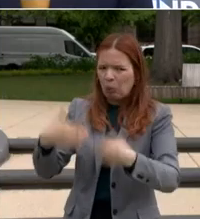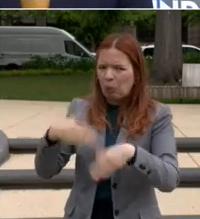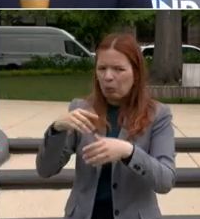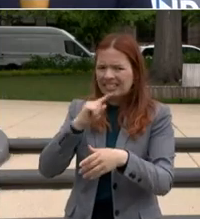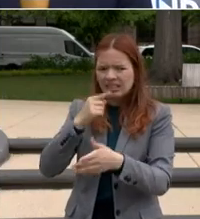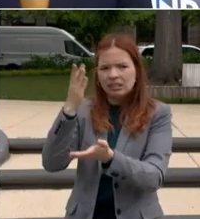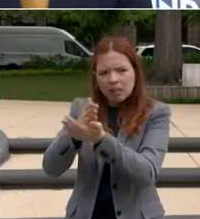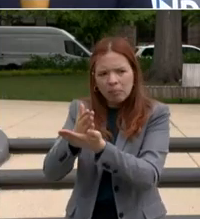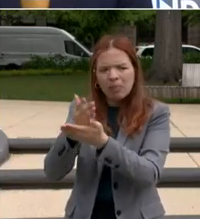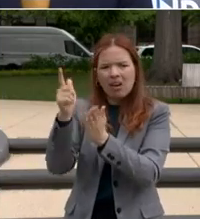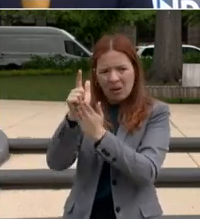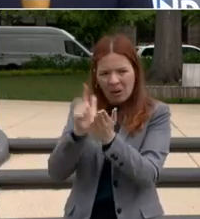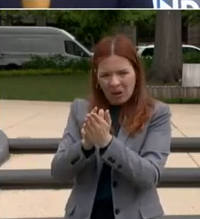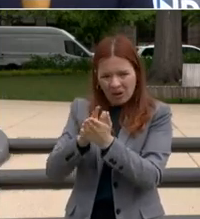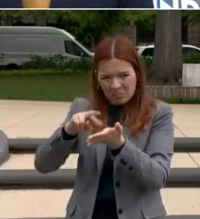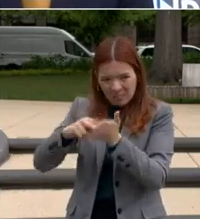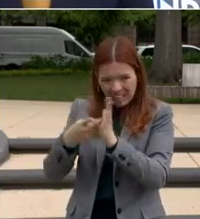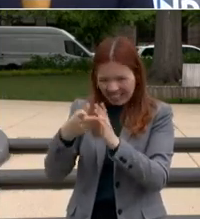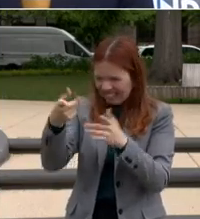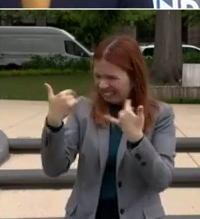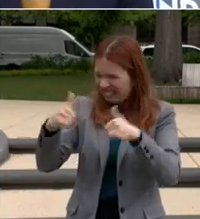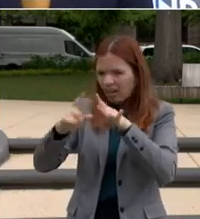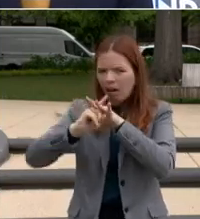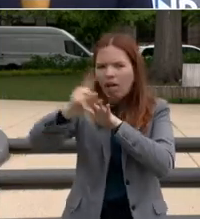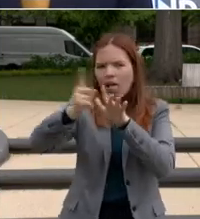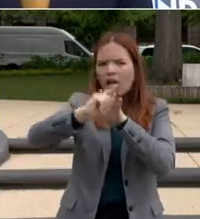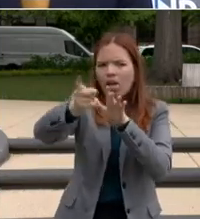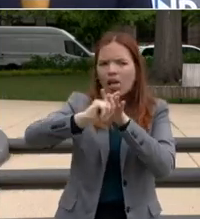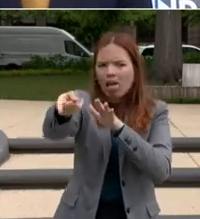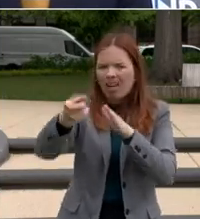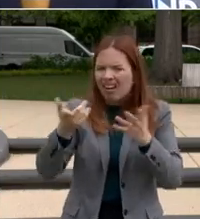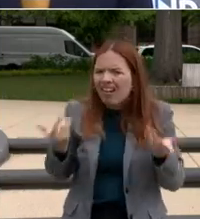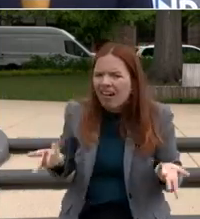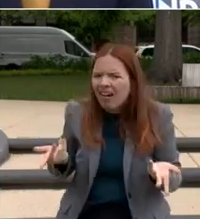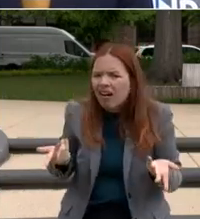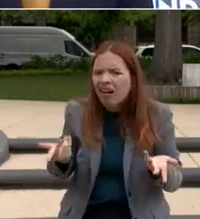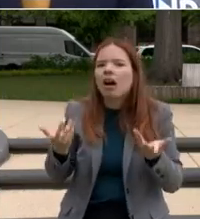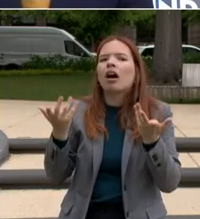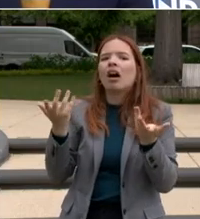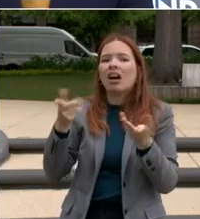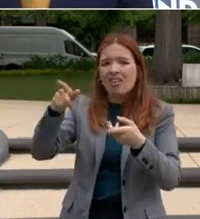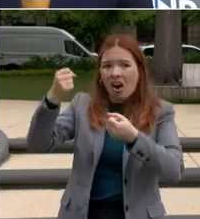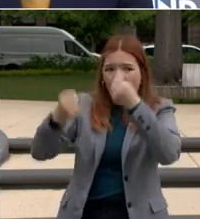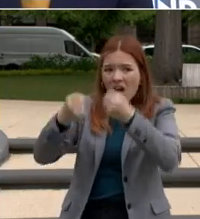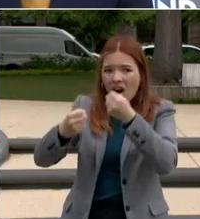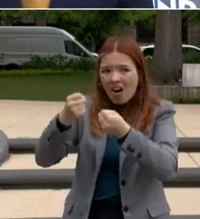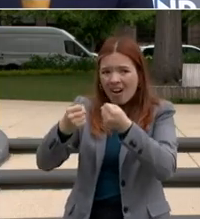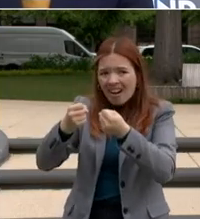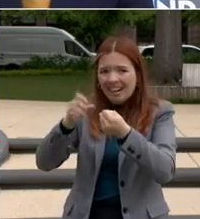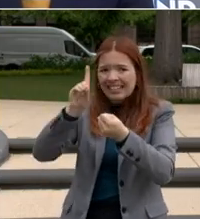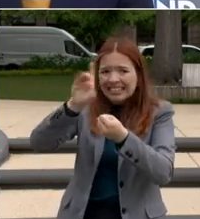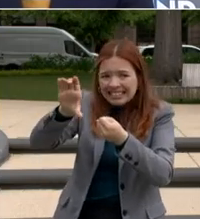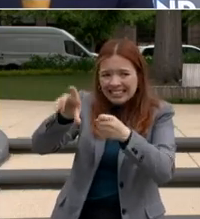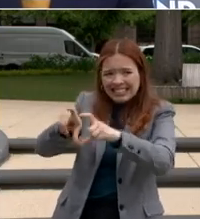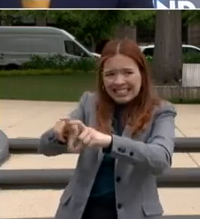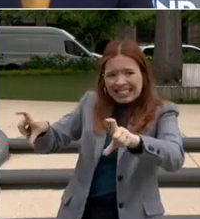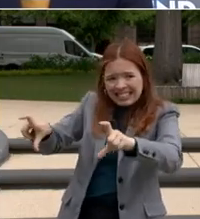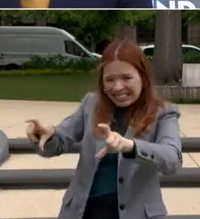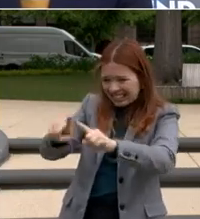get away with this. And for instance, the car and the Lexus involved in the Rock Creek was a DC tag. I mean, is there any thought